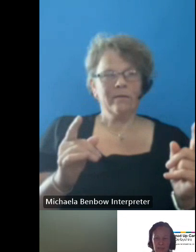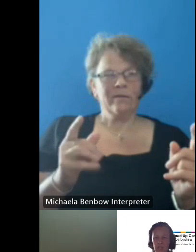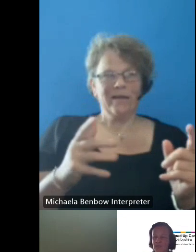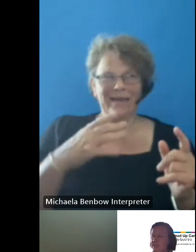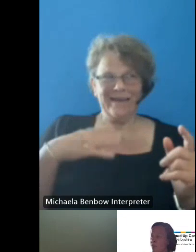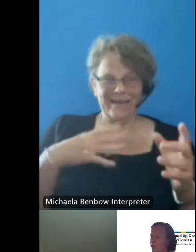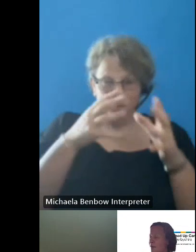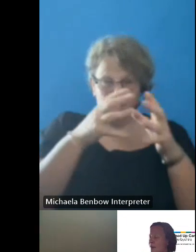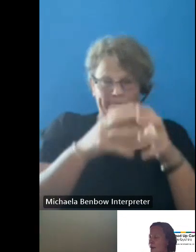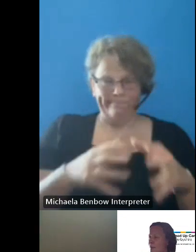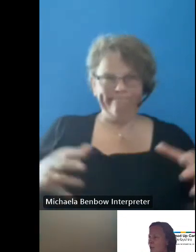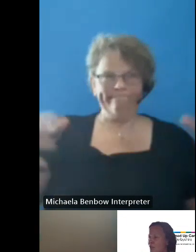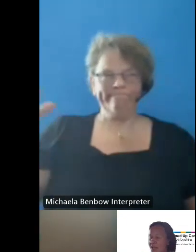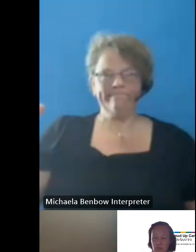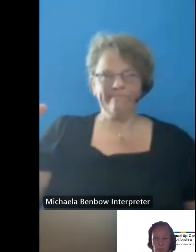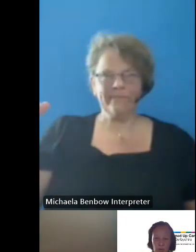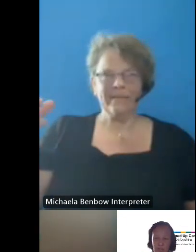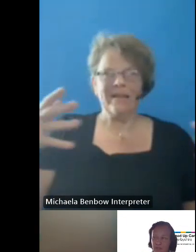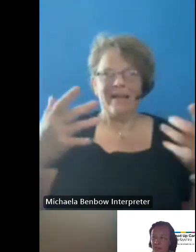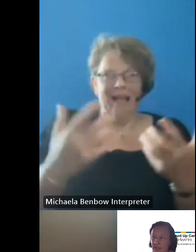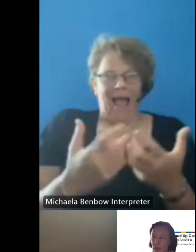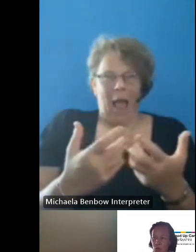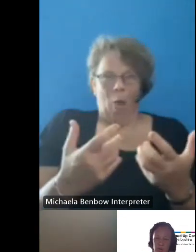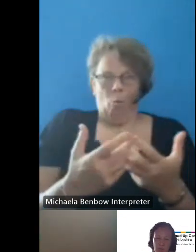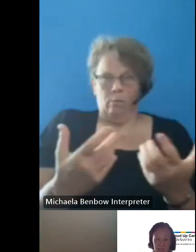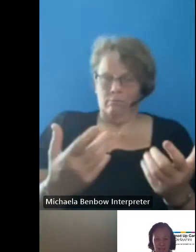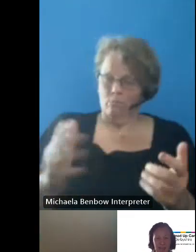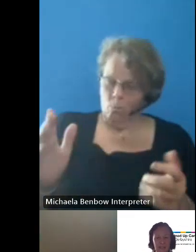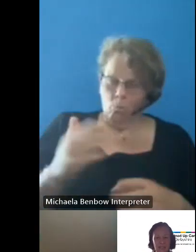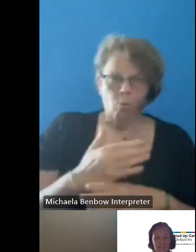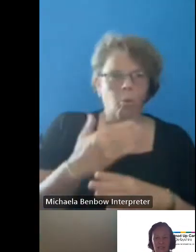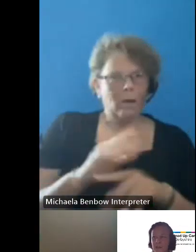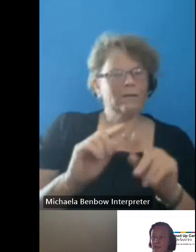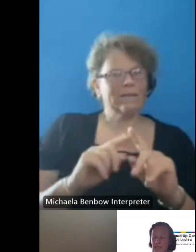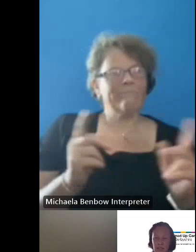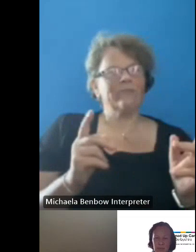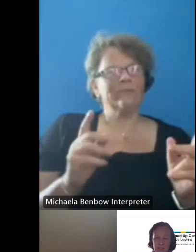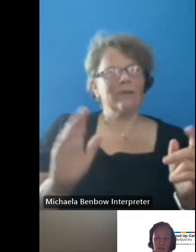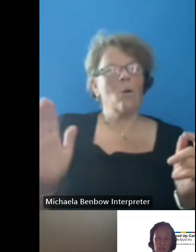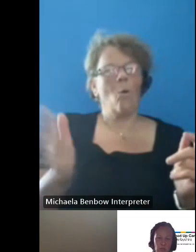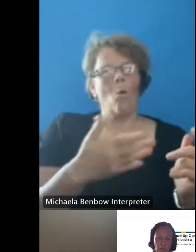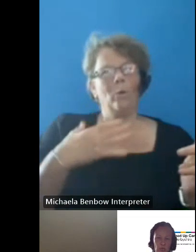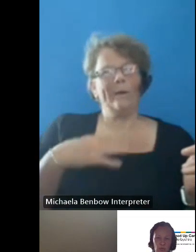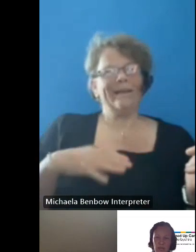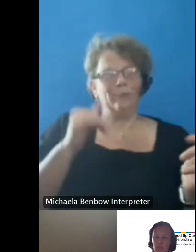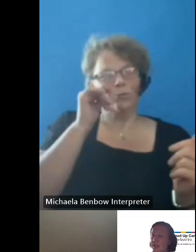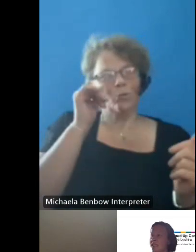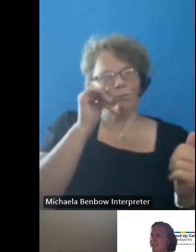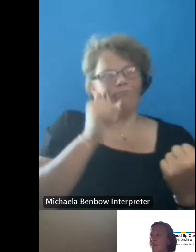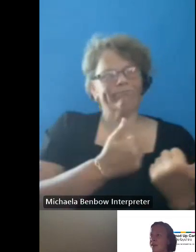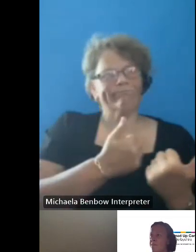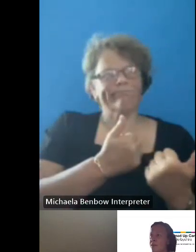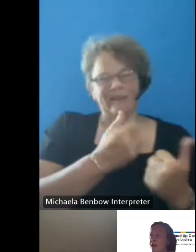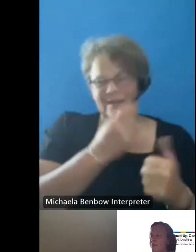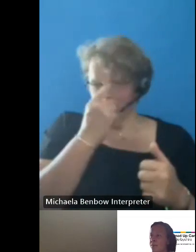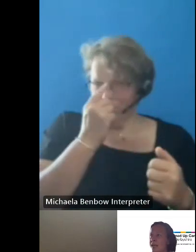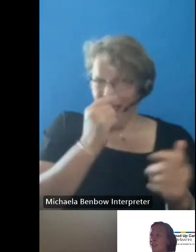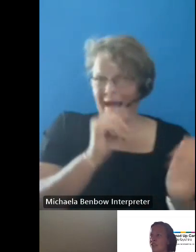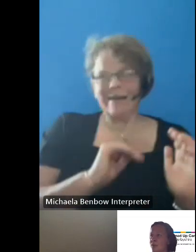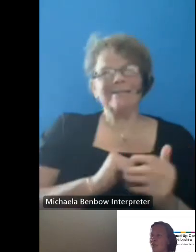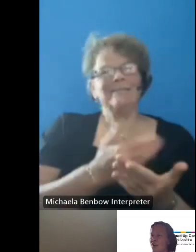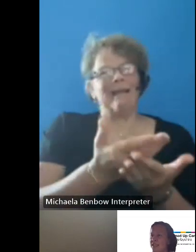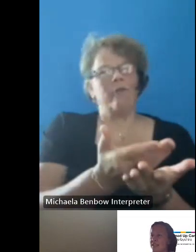where there might be services that we can pull together and work differently. So all of these things need to come together to ensure that we can really deliver